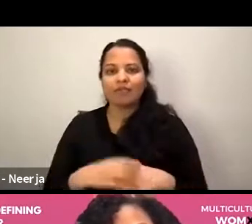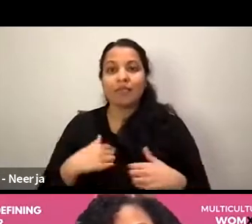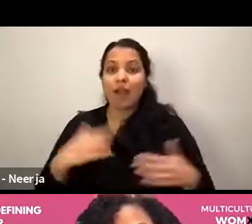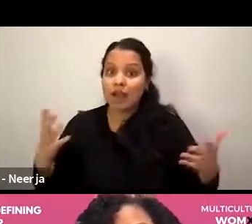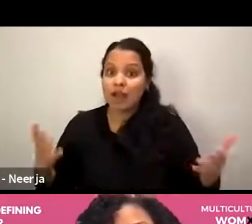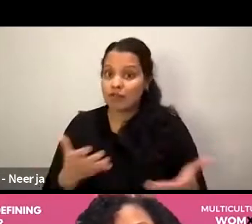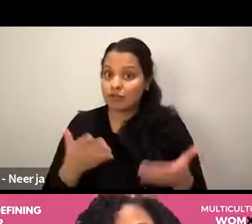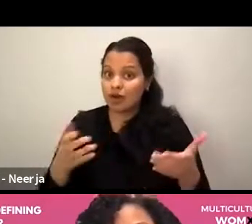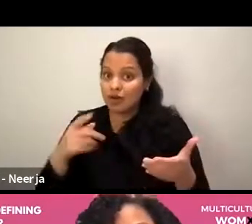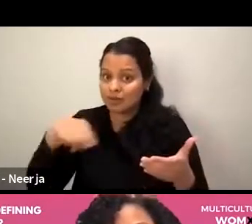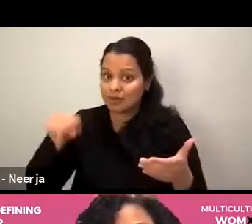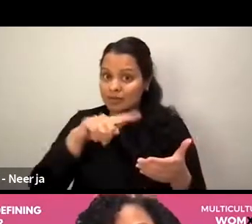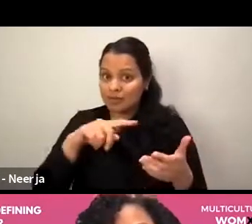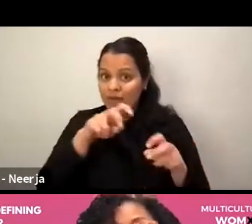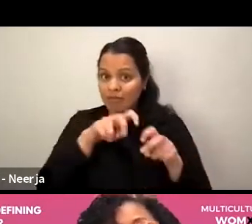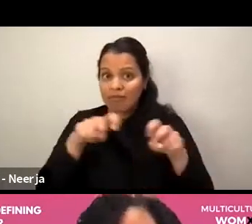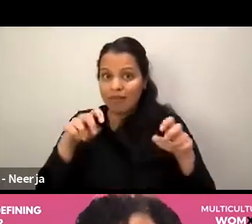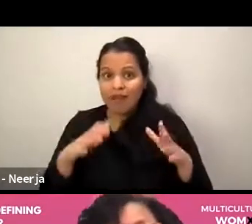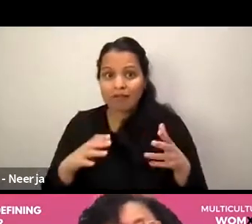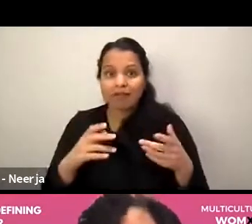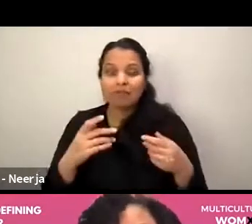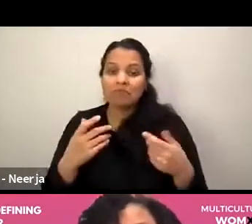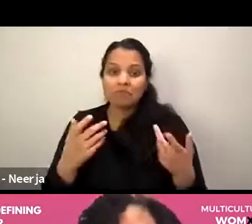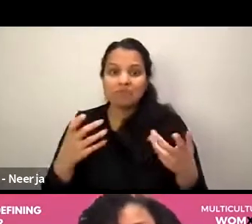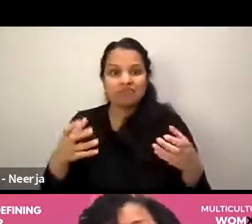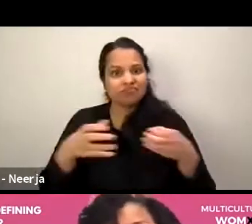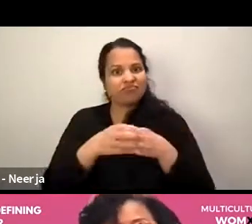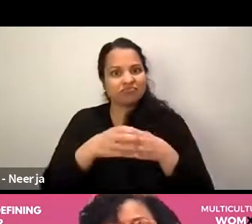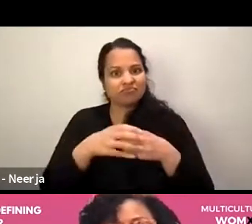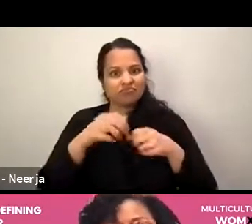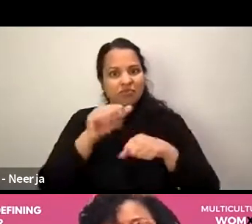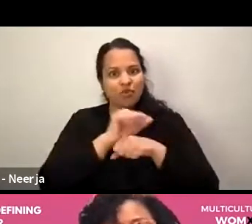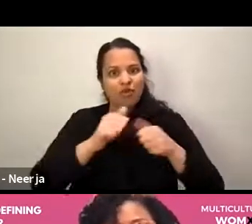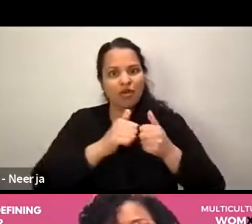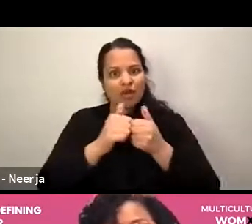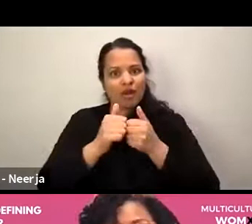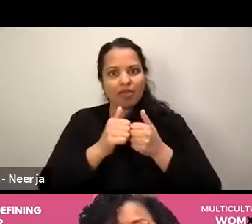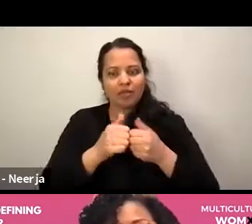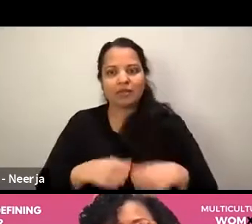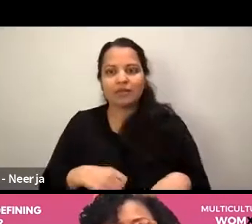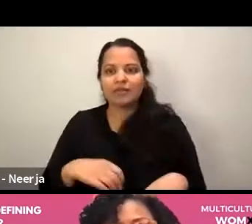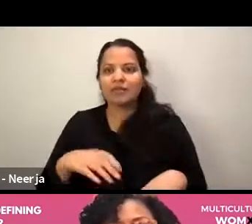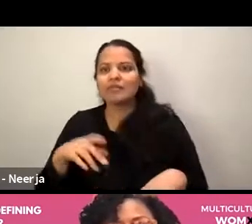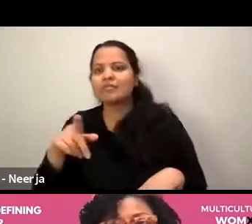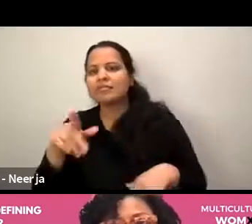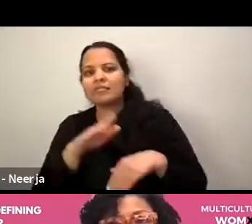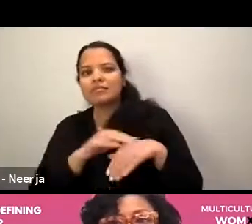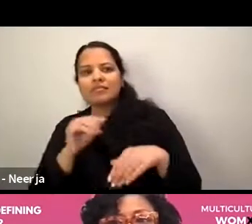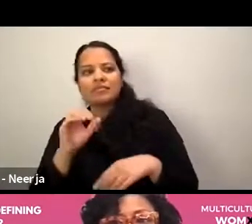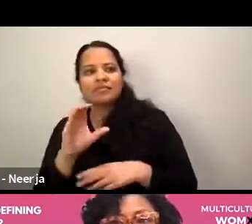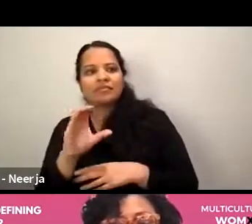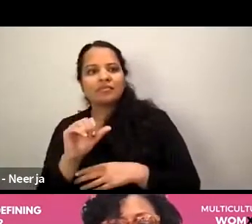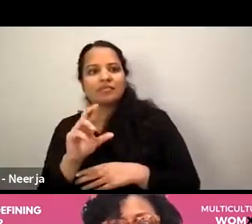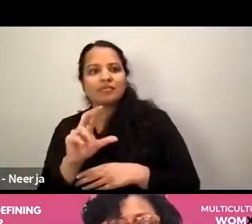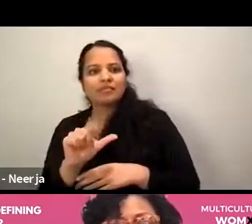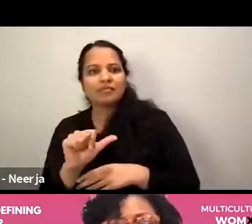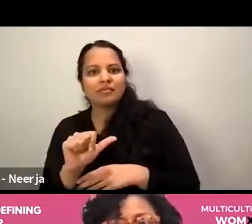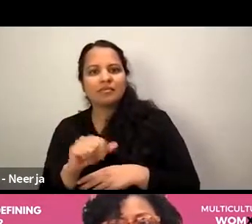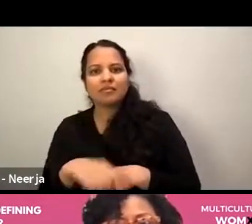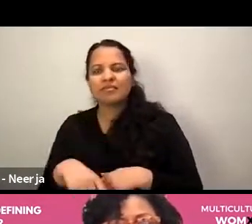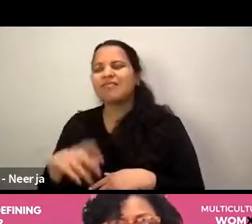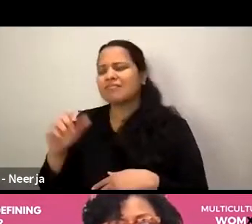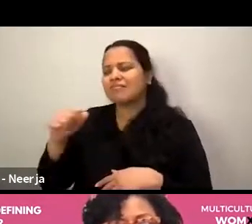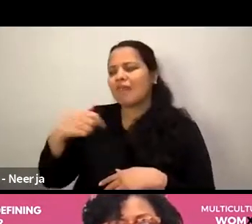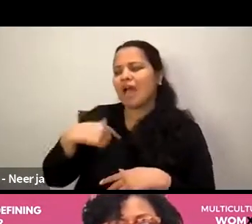one person can make a difference, right? So with that, what about Carla? All right, I'll make this really brief, but